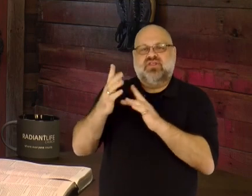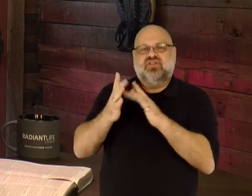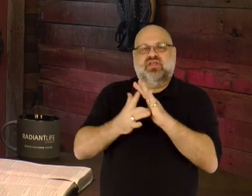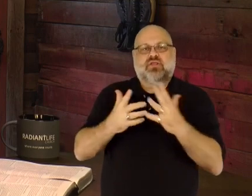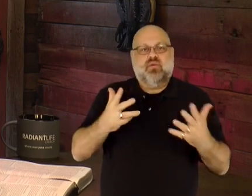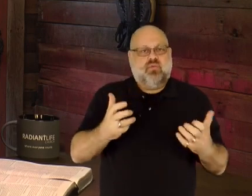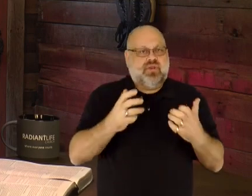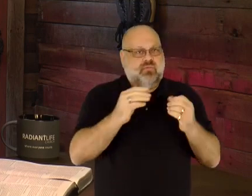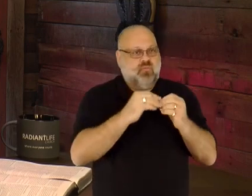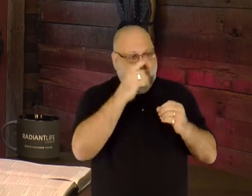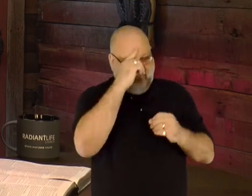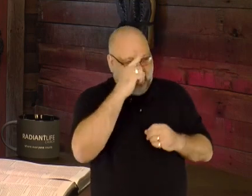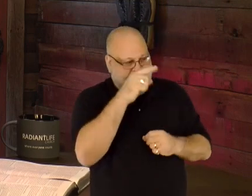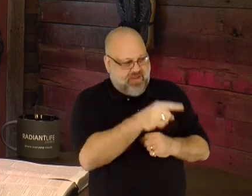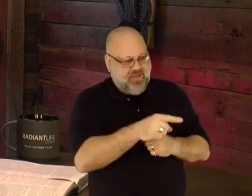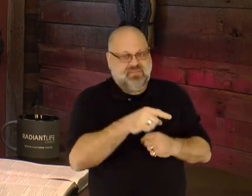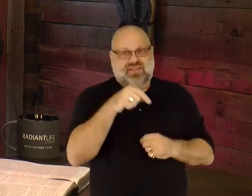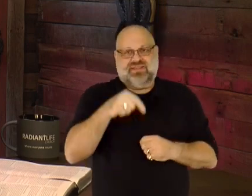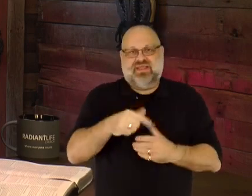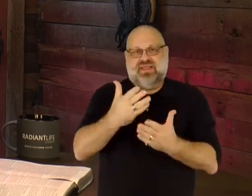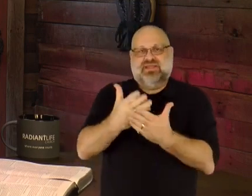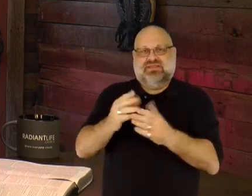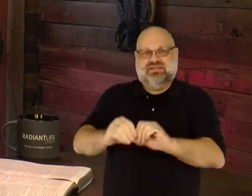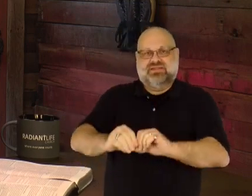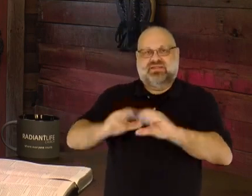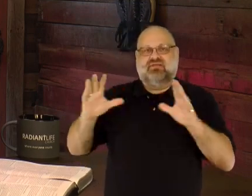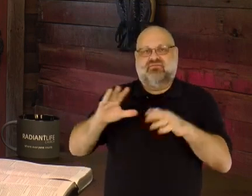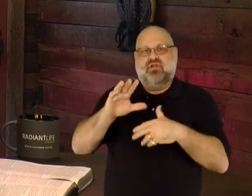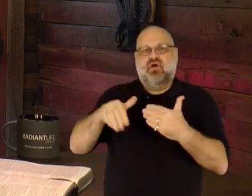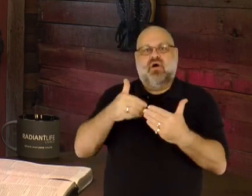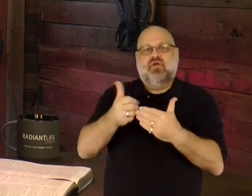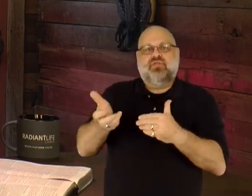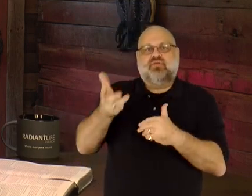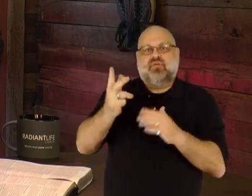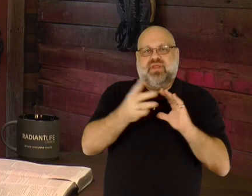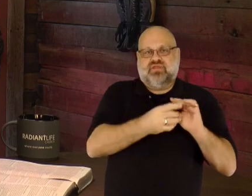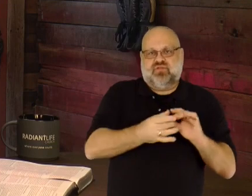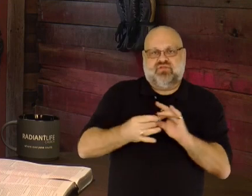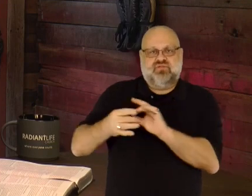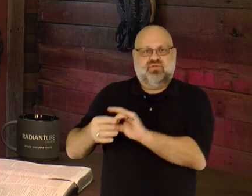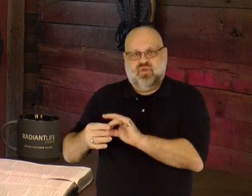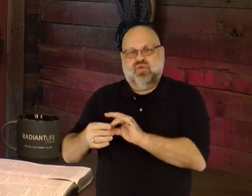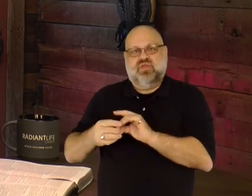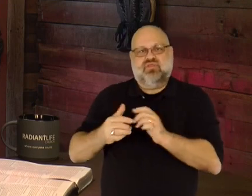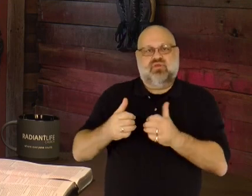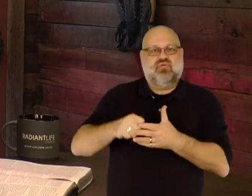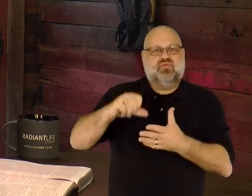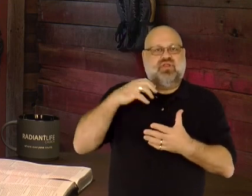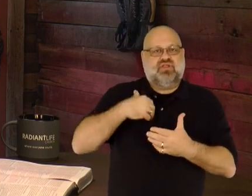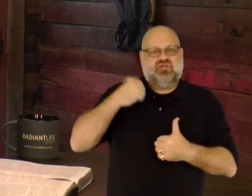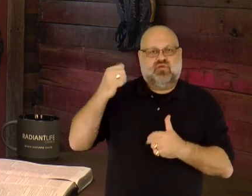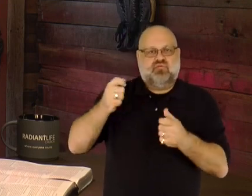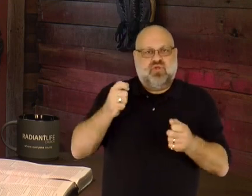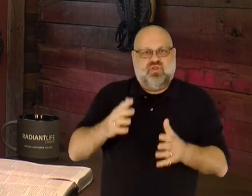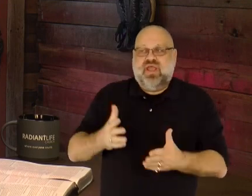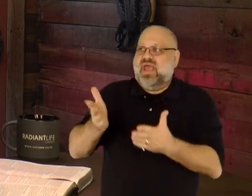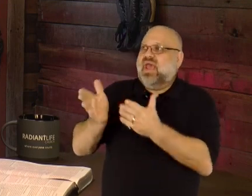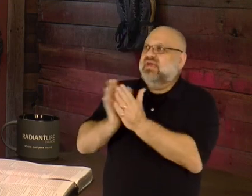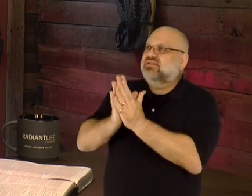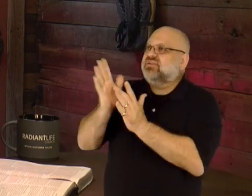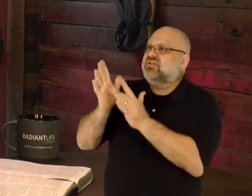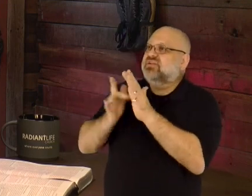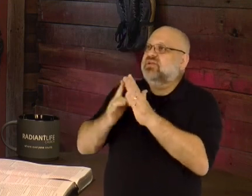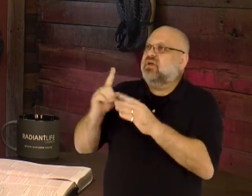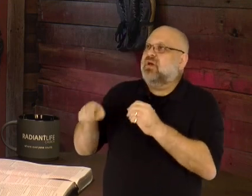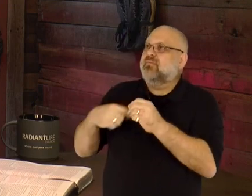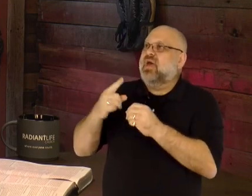more for him. This is evident in all three accounts of the rich young ruler asking Jesus about the one thing he still needed to